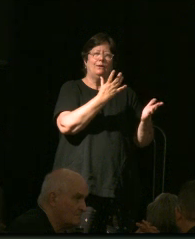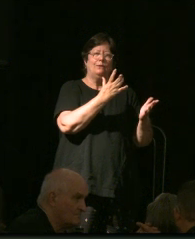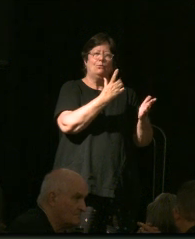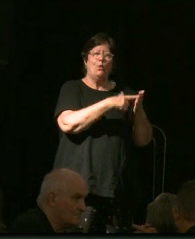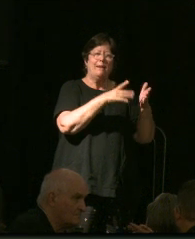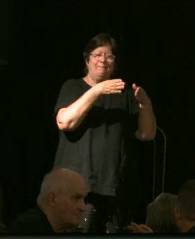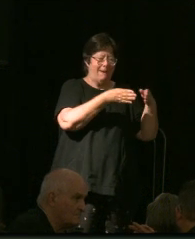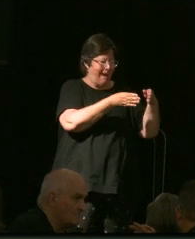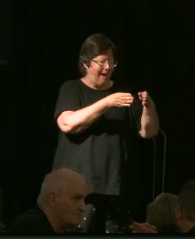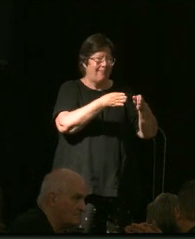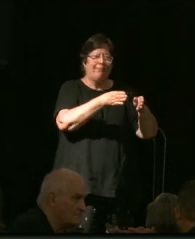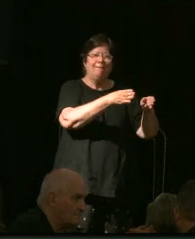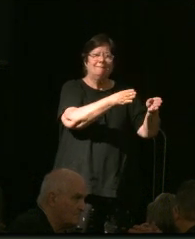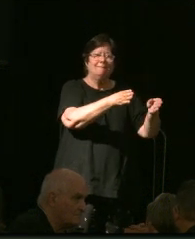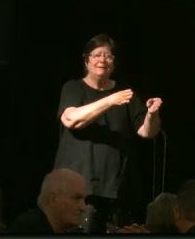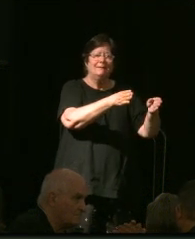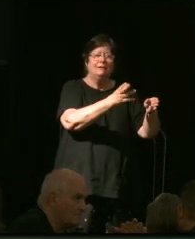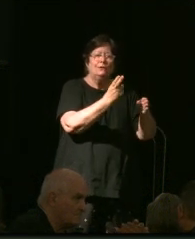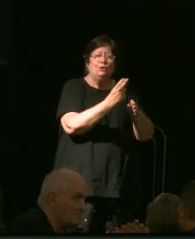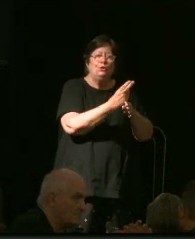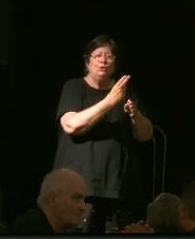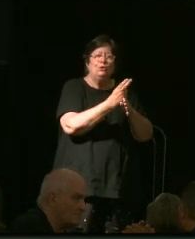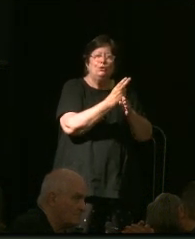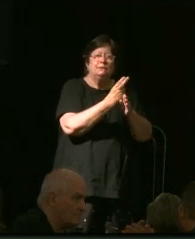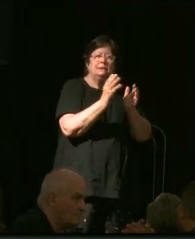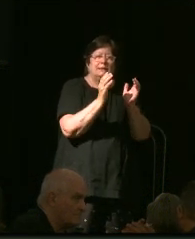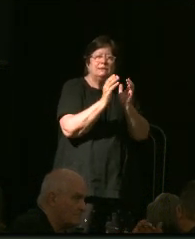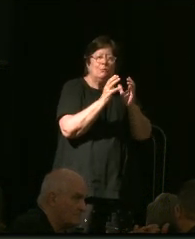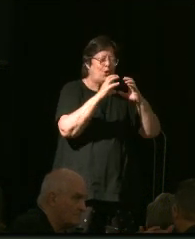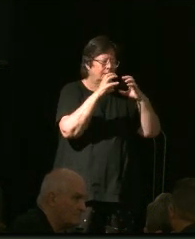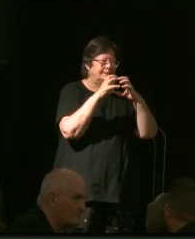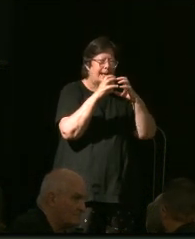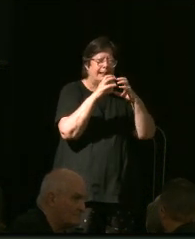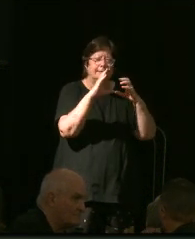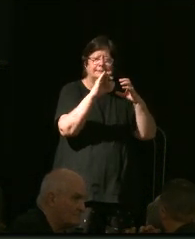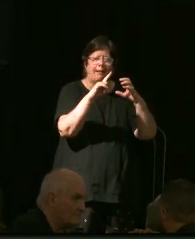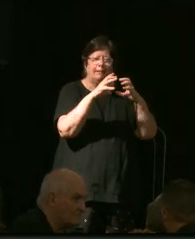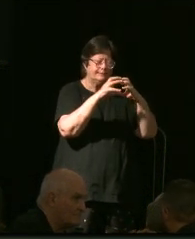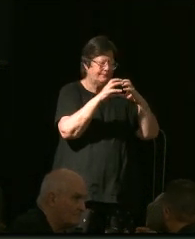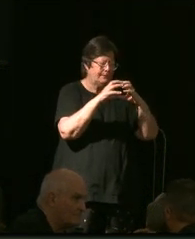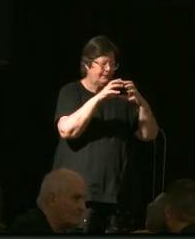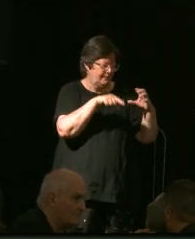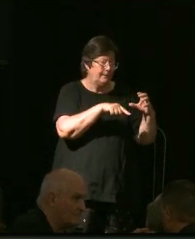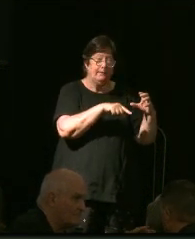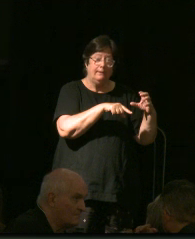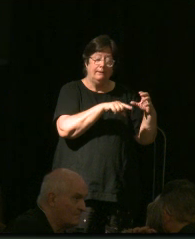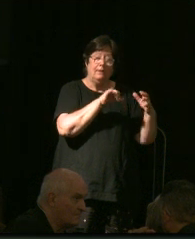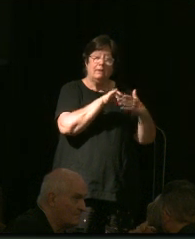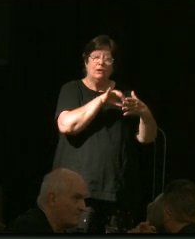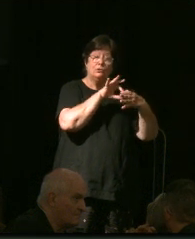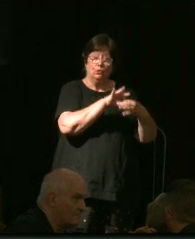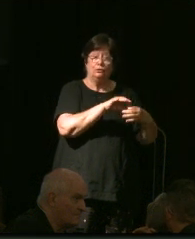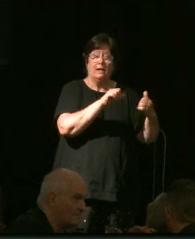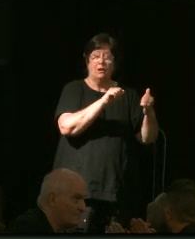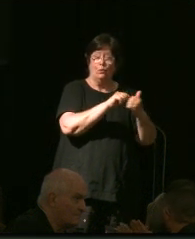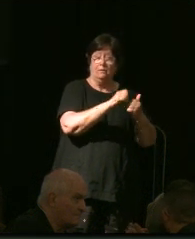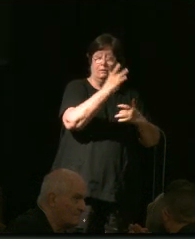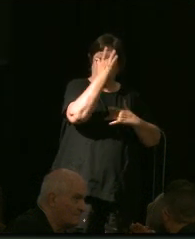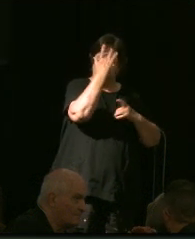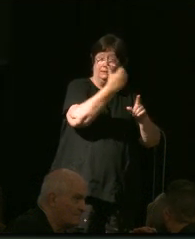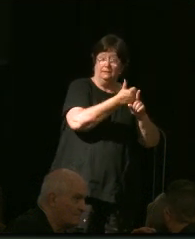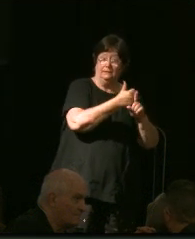pathway using small molecules or cells that are associated with the